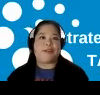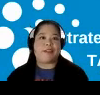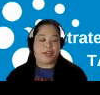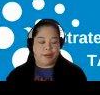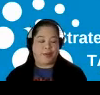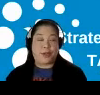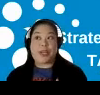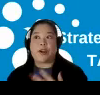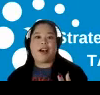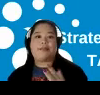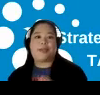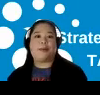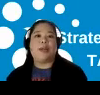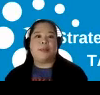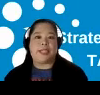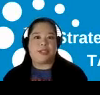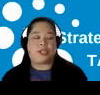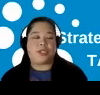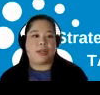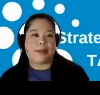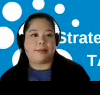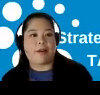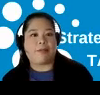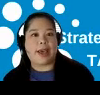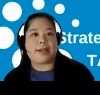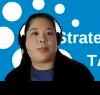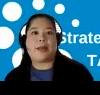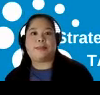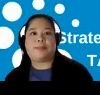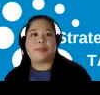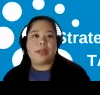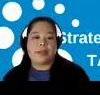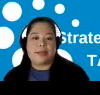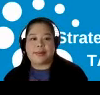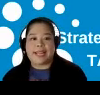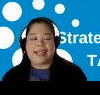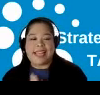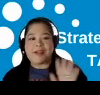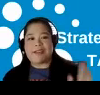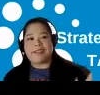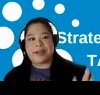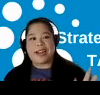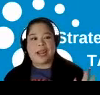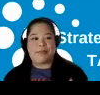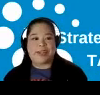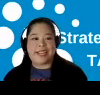our new year off. So please just look out for that as well. So again, thank you